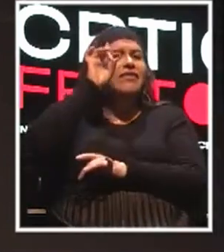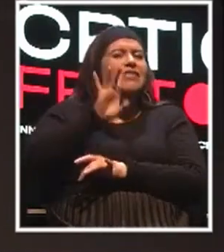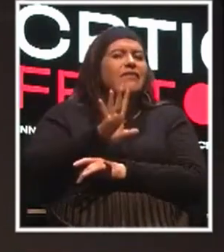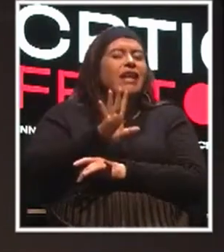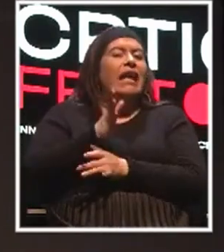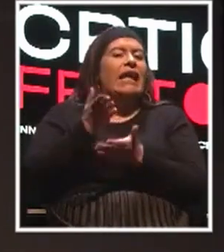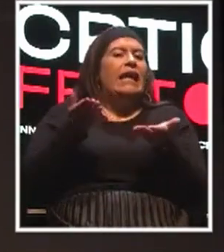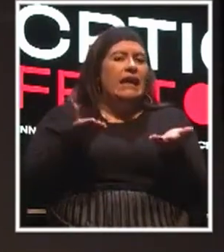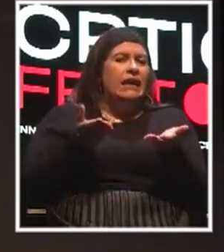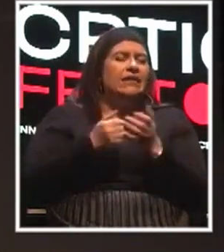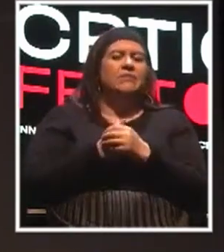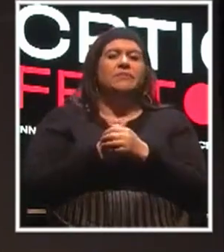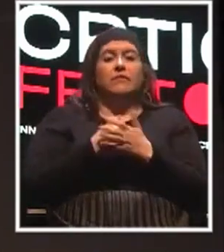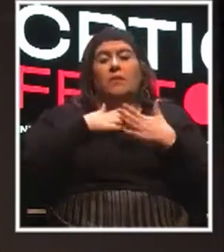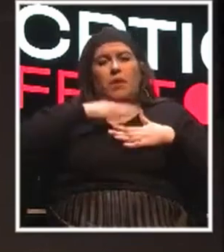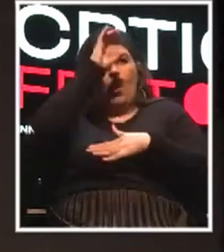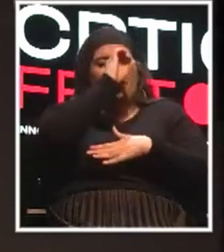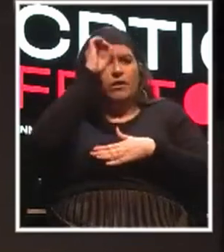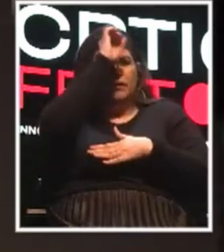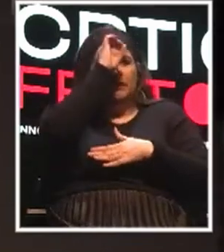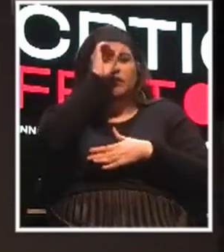it's interesting to see the creativity that people